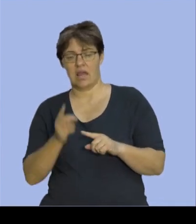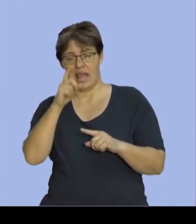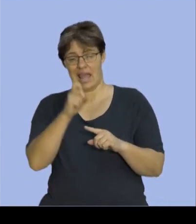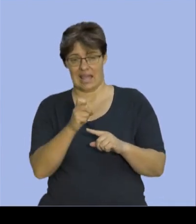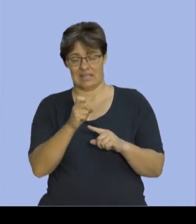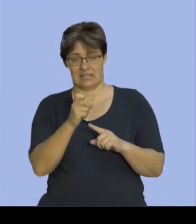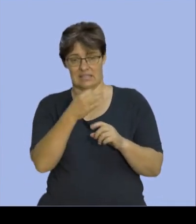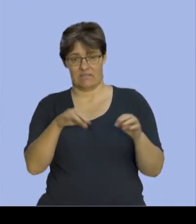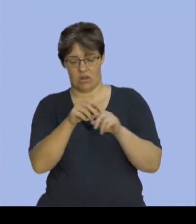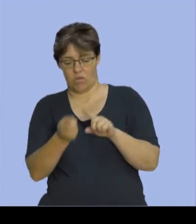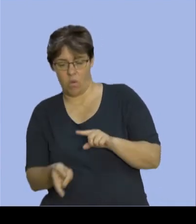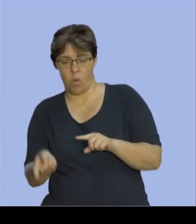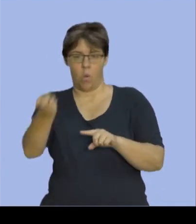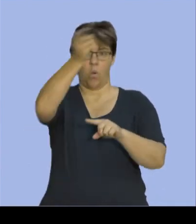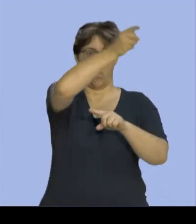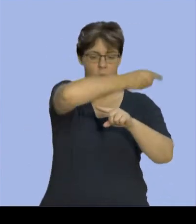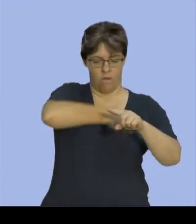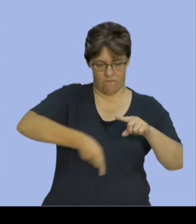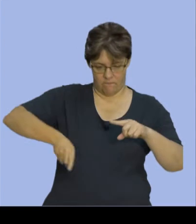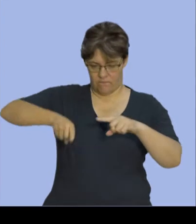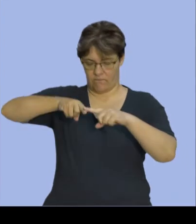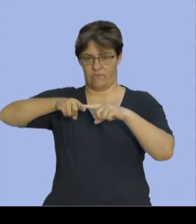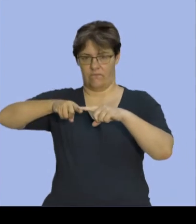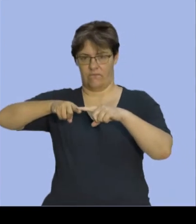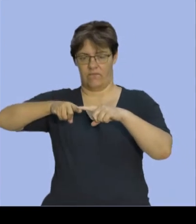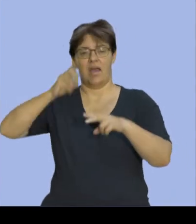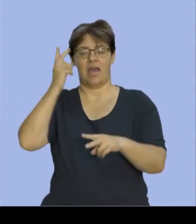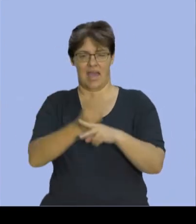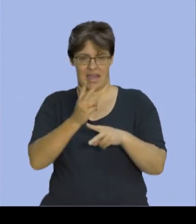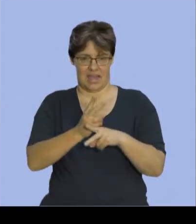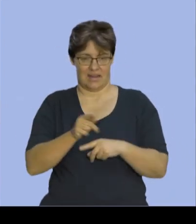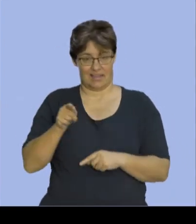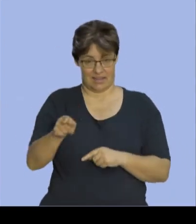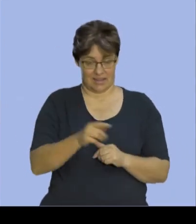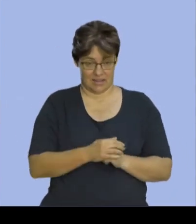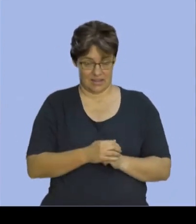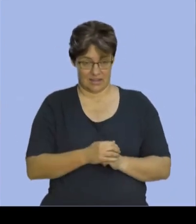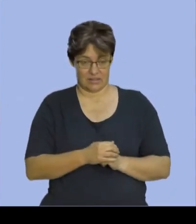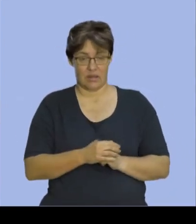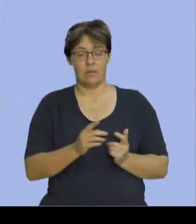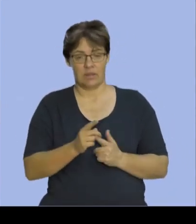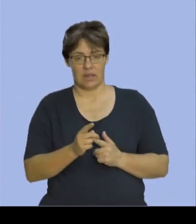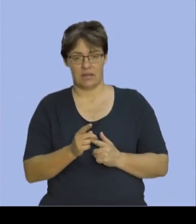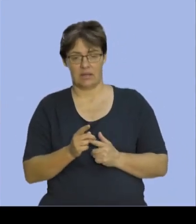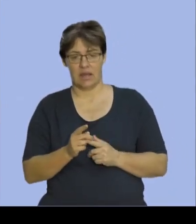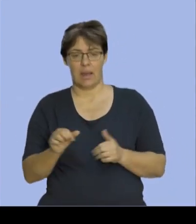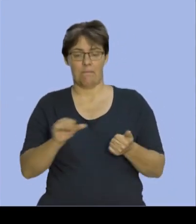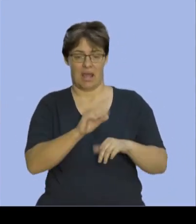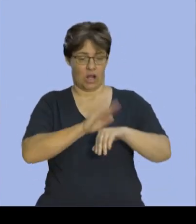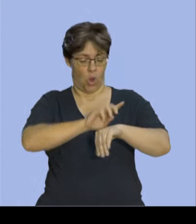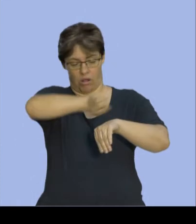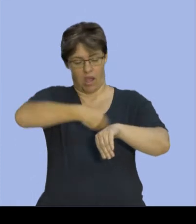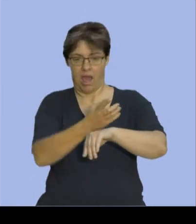x value there, to 360, it will move up until it comes back there, and it moves in an